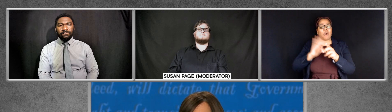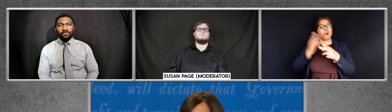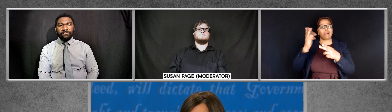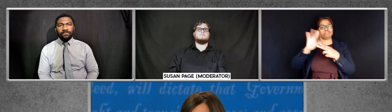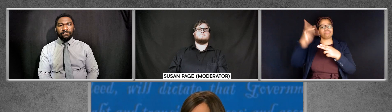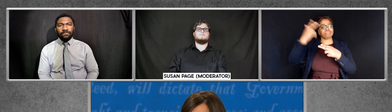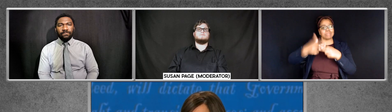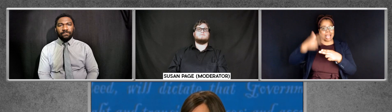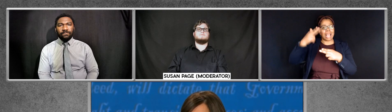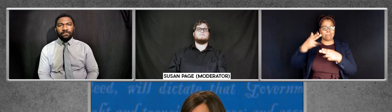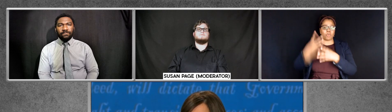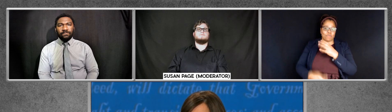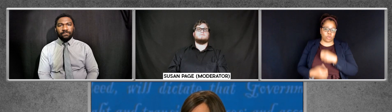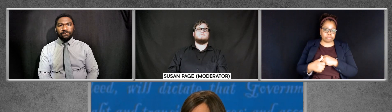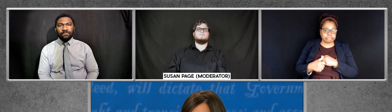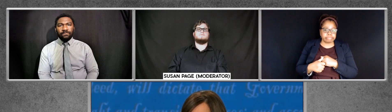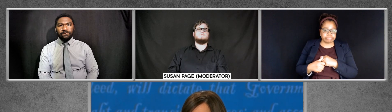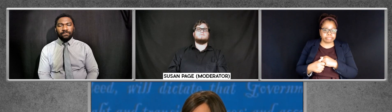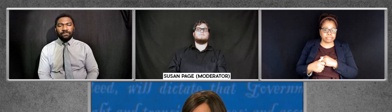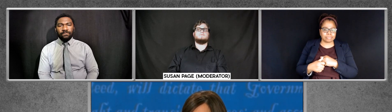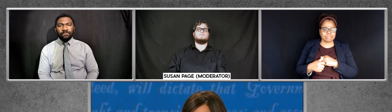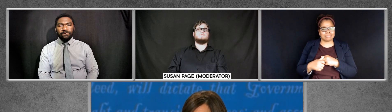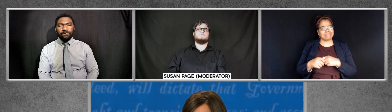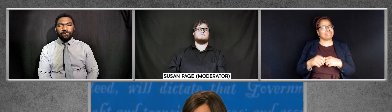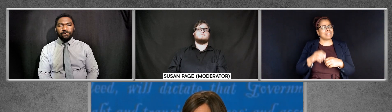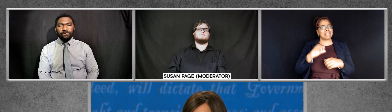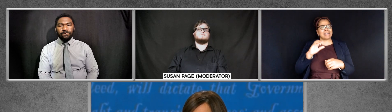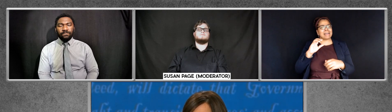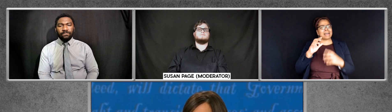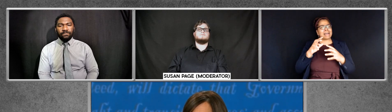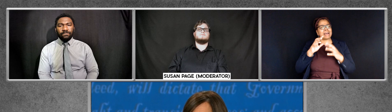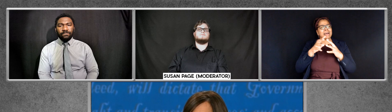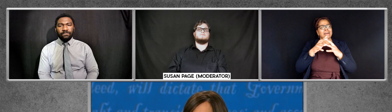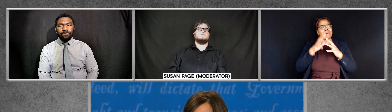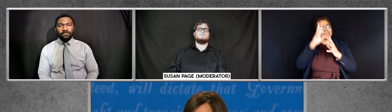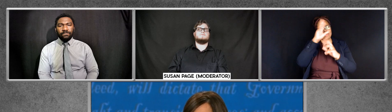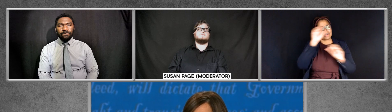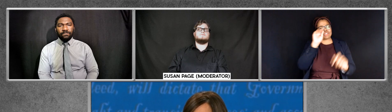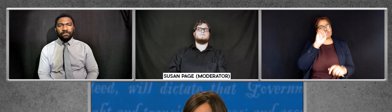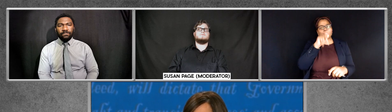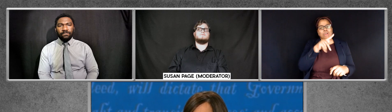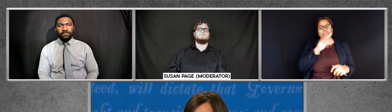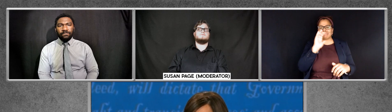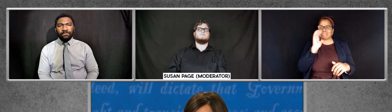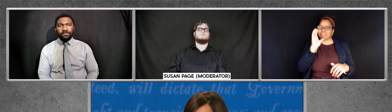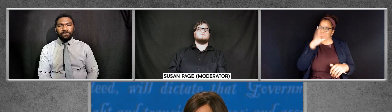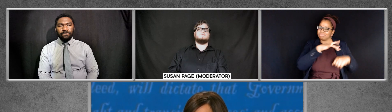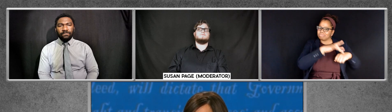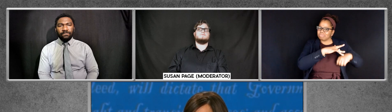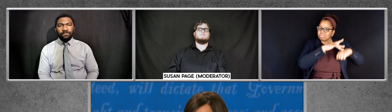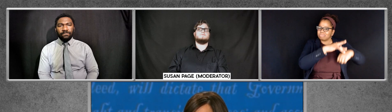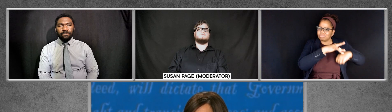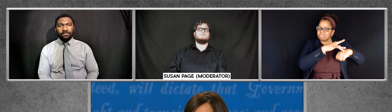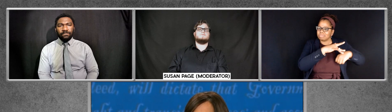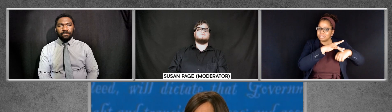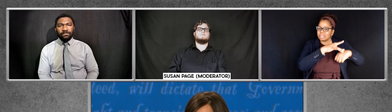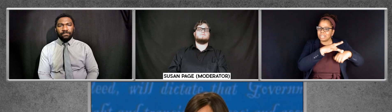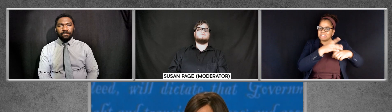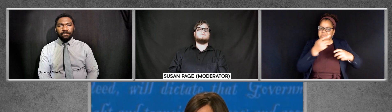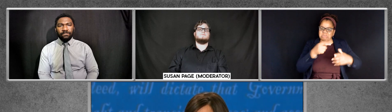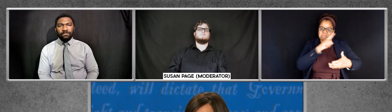There's a weird obsession that President Trump has had with getting rid of whatever accomplishment